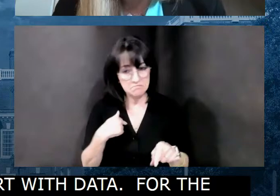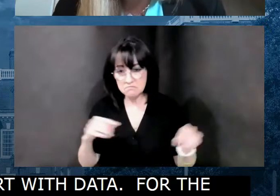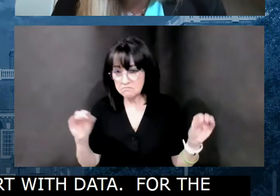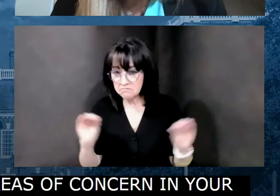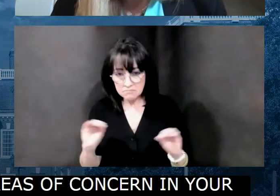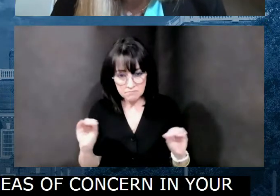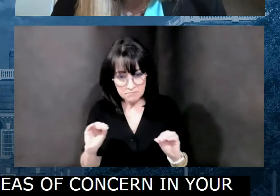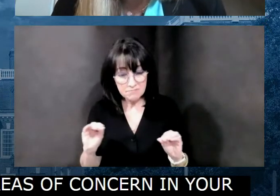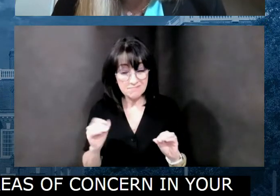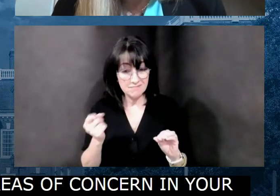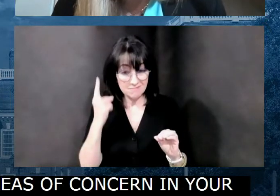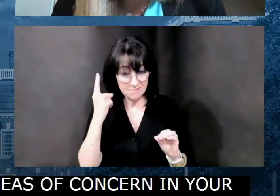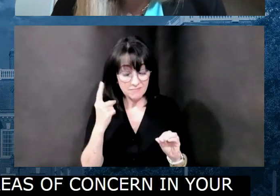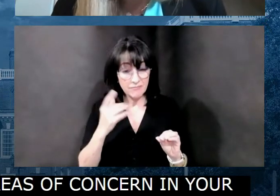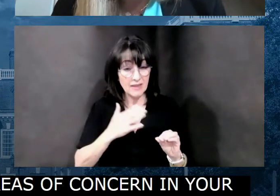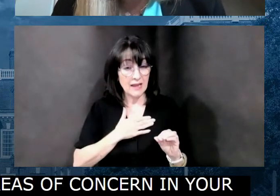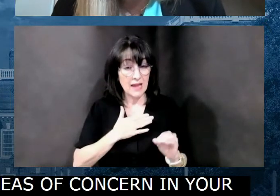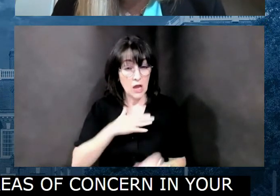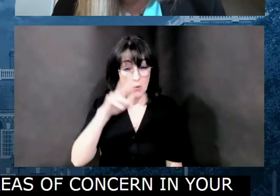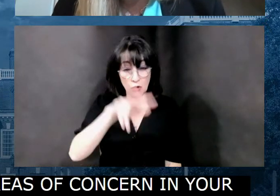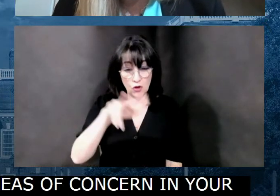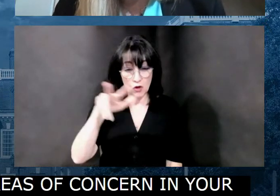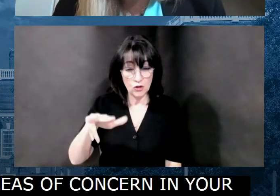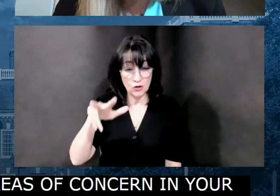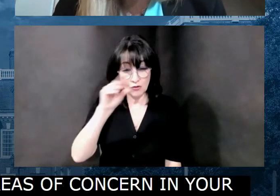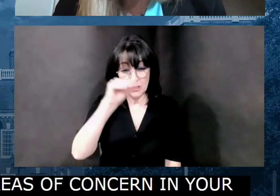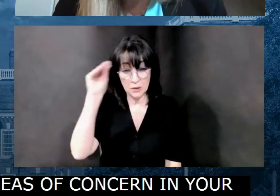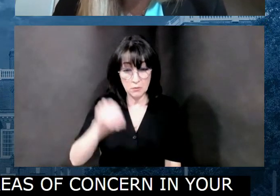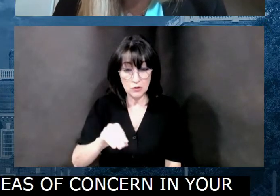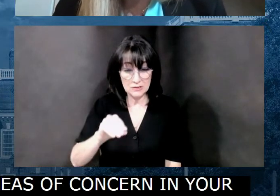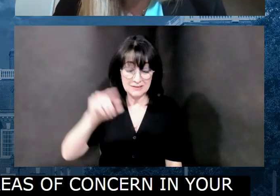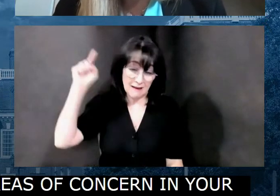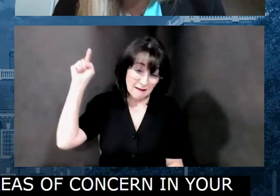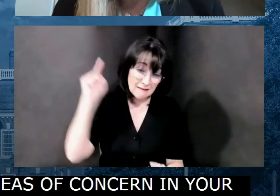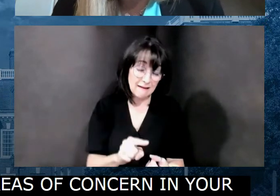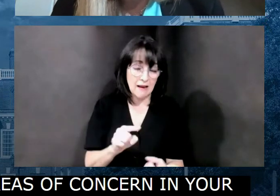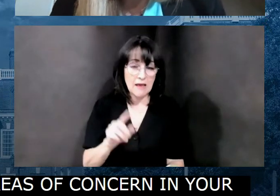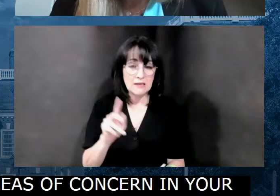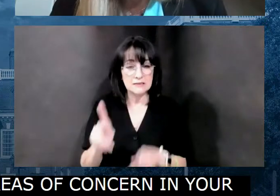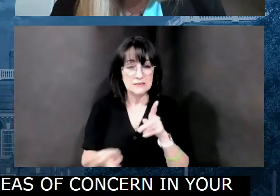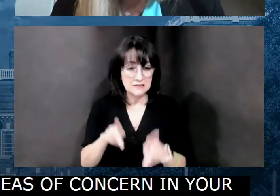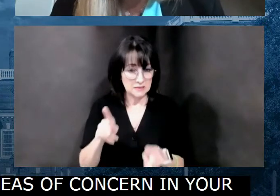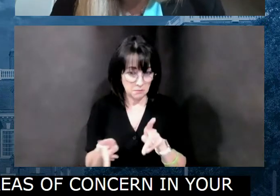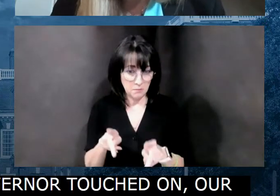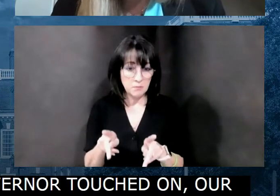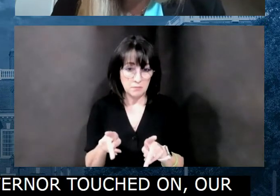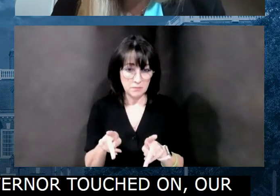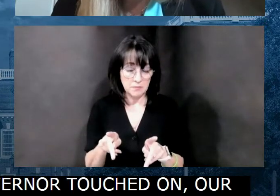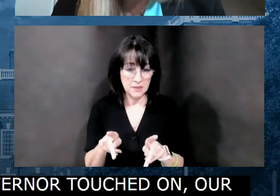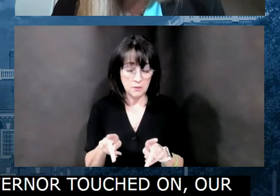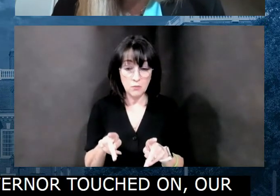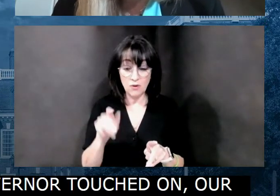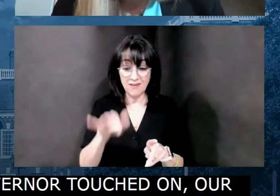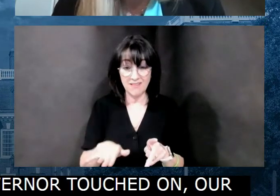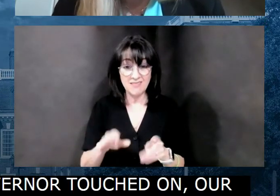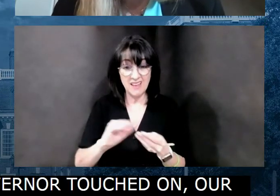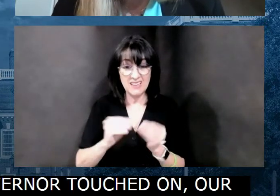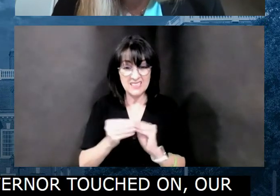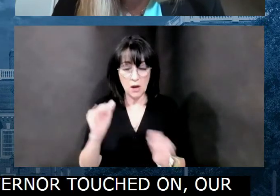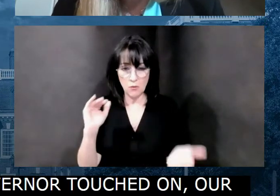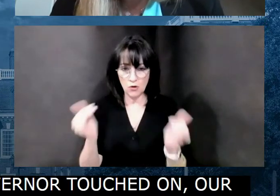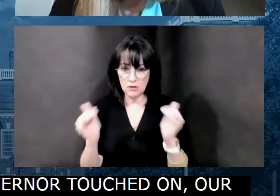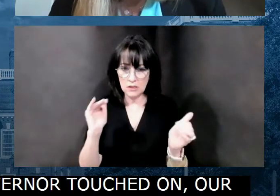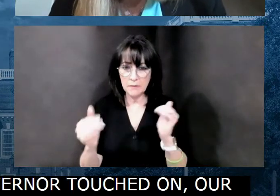last week and is the lowest since mid-August of 2020. Our positivity rate has decreased in all